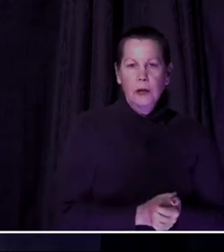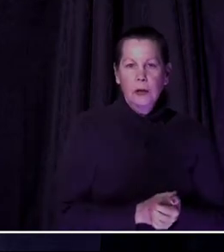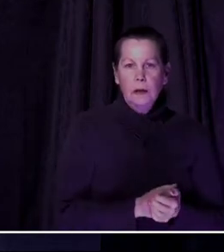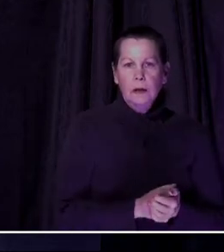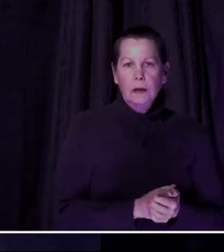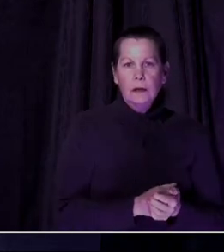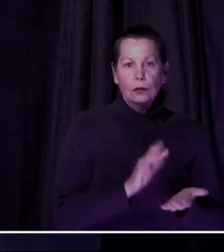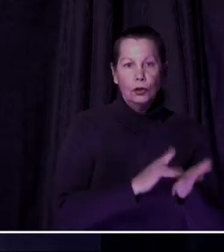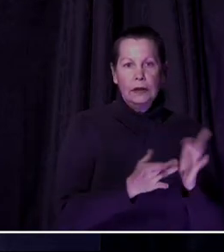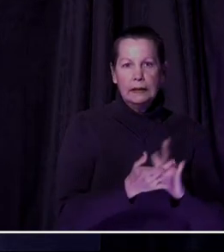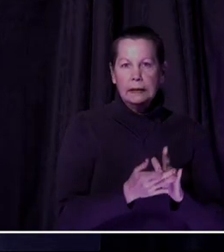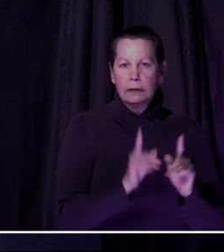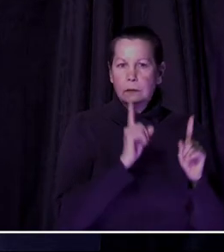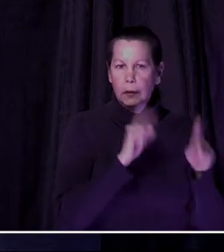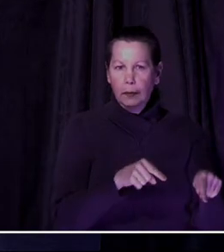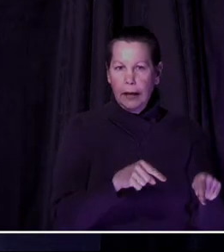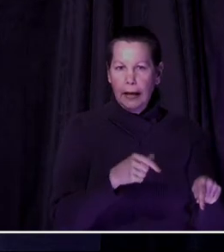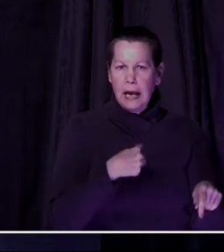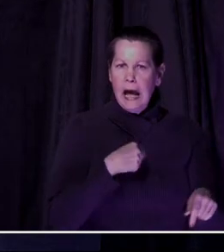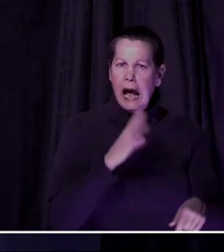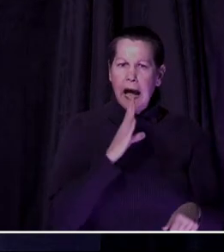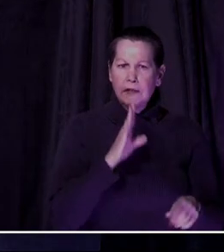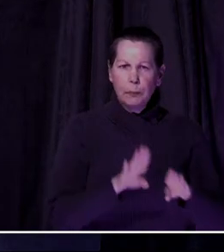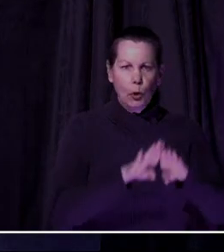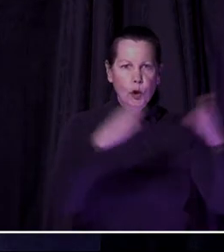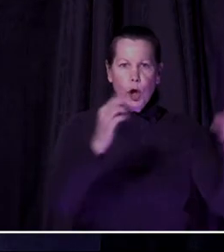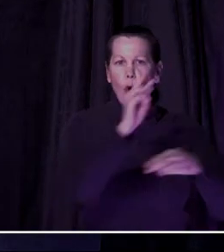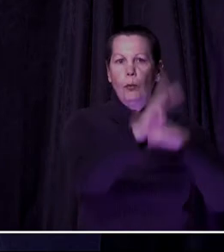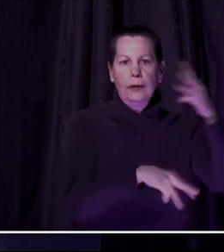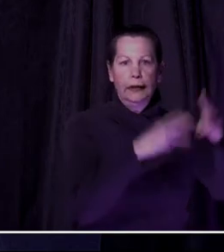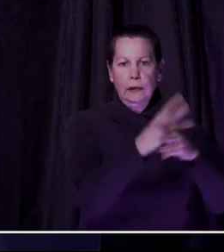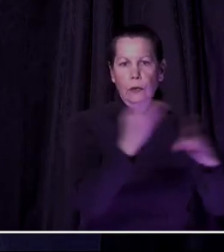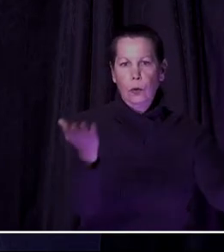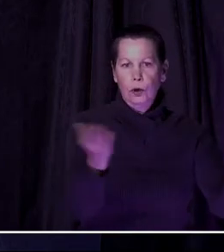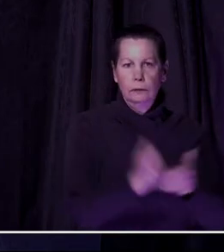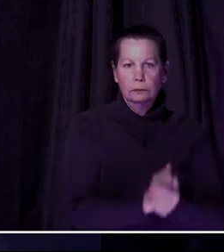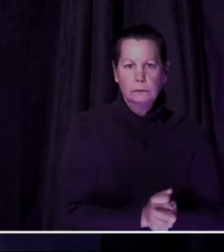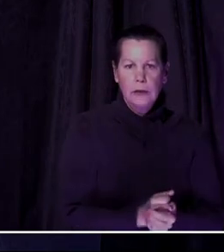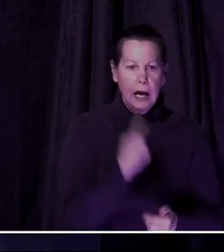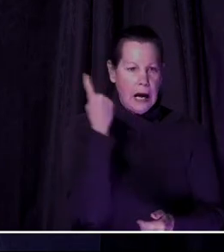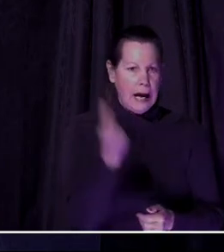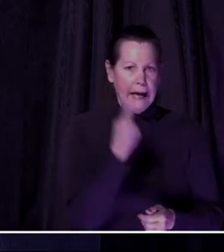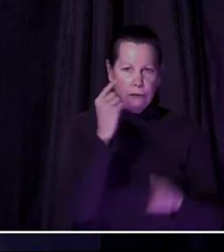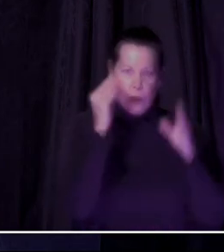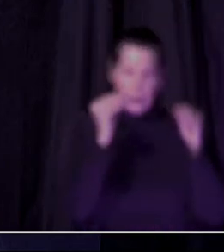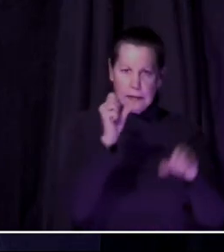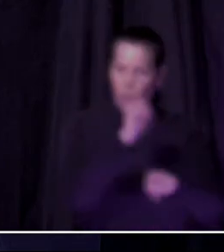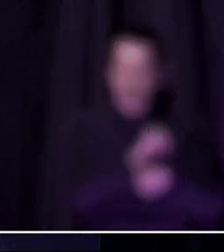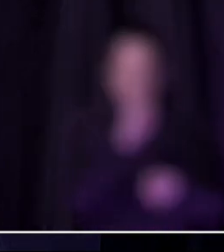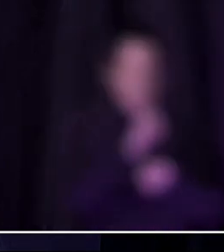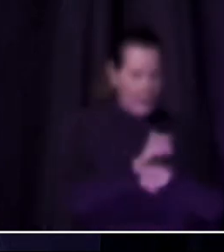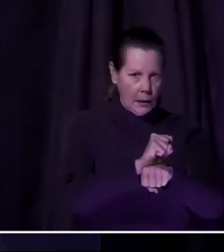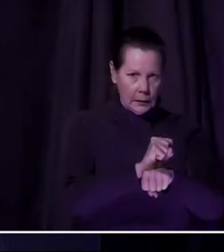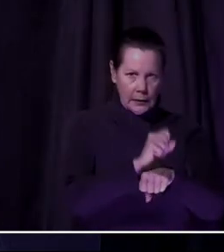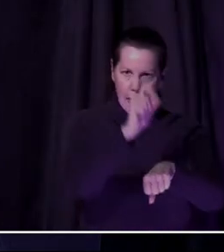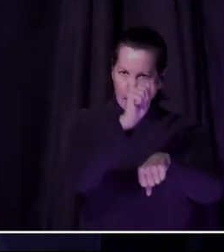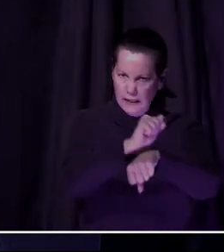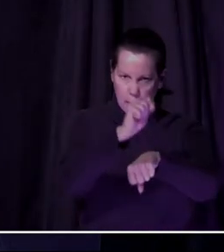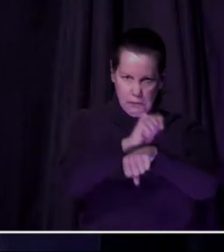him. He said, I have spoken openly to the world. I have always taught in the synagogue and in the